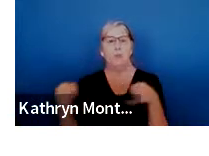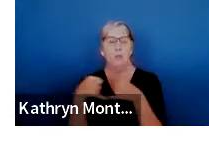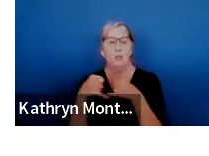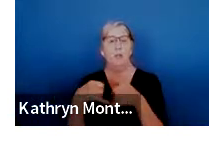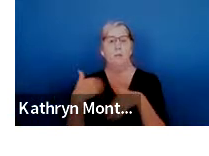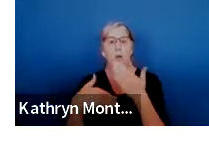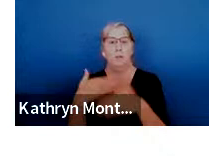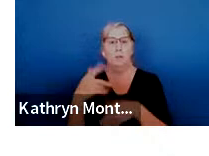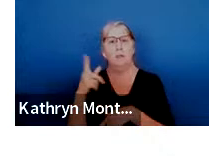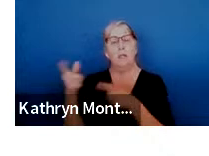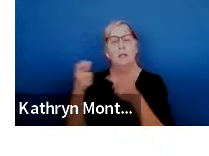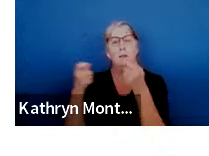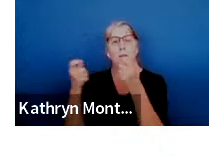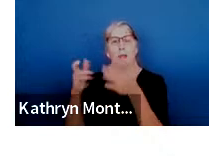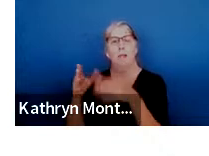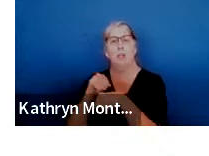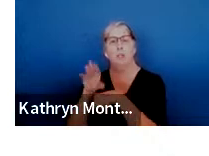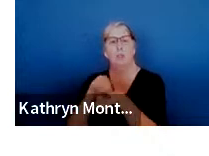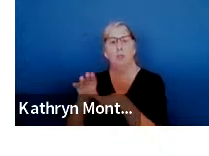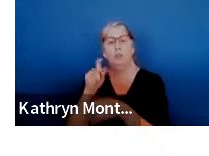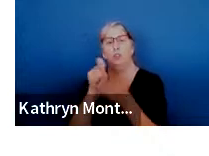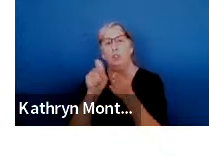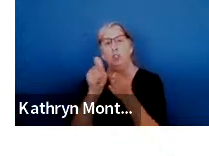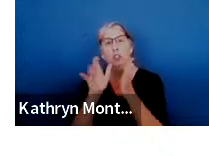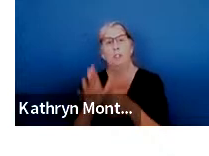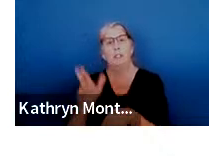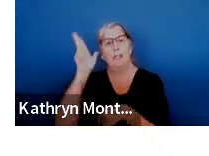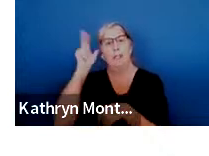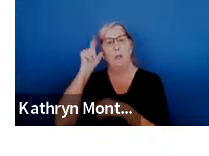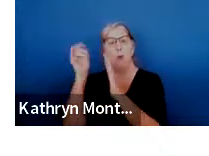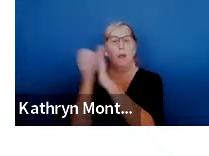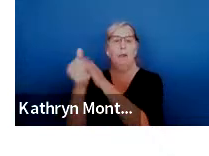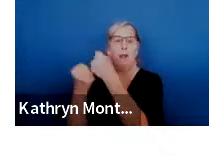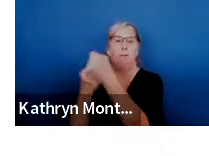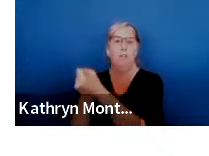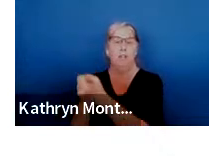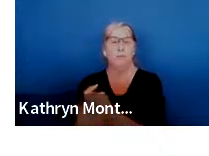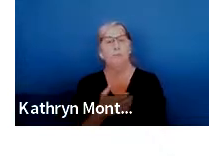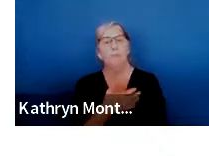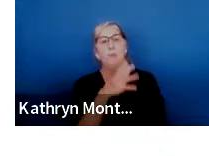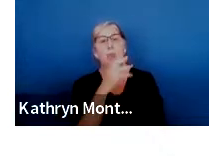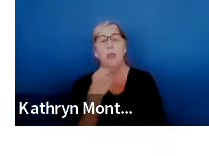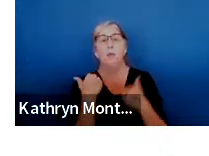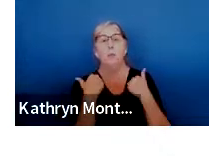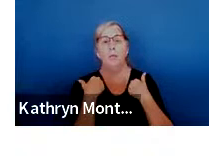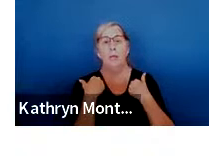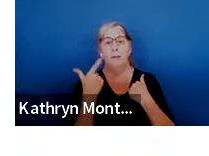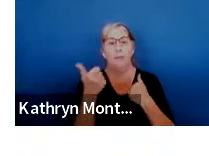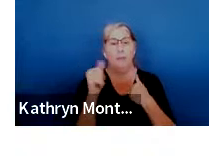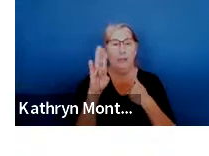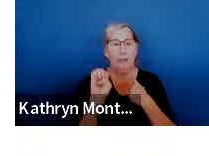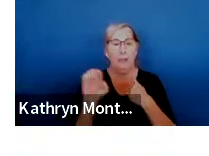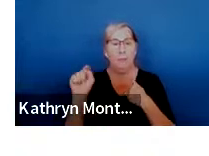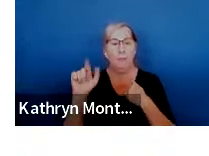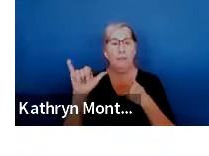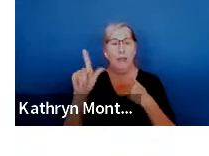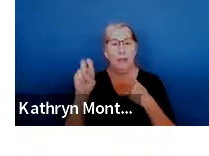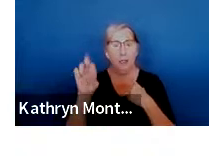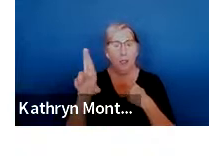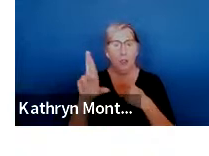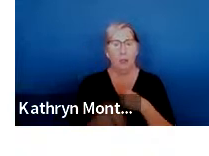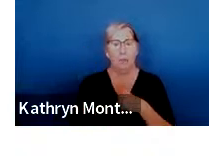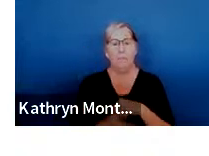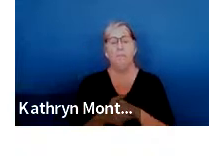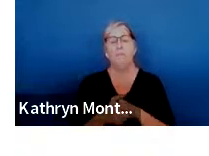is a management consultant, journalist, and equine advocate. We also have Gabe Taylor, senior advocate, voting